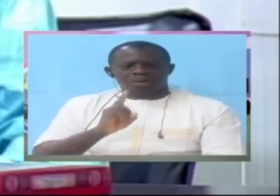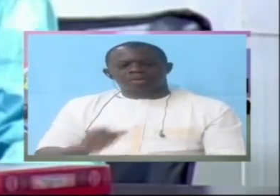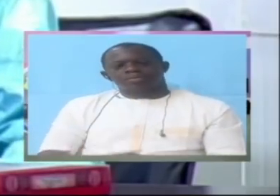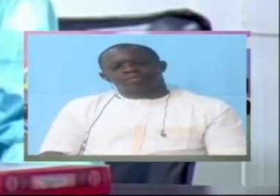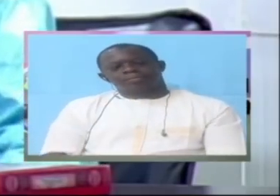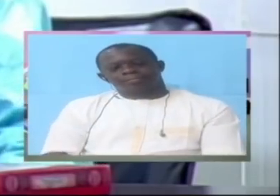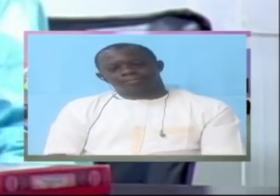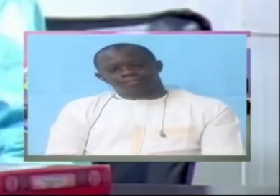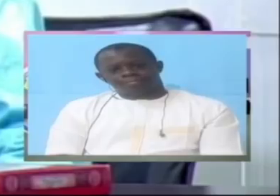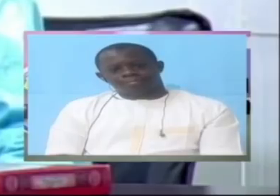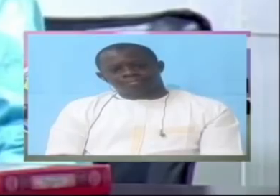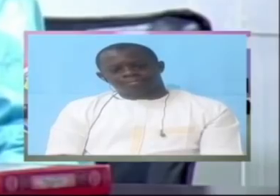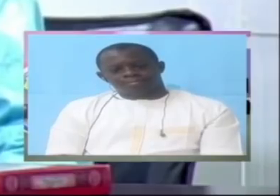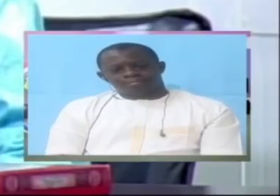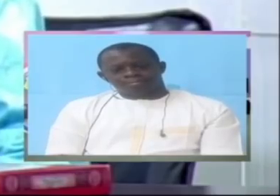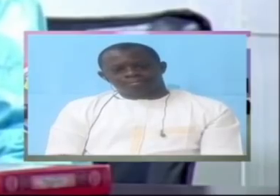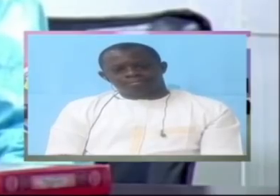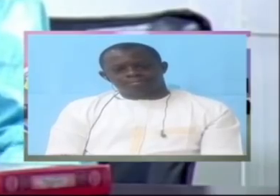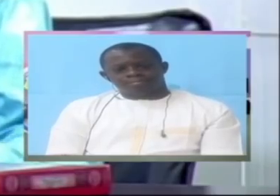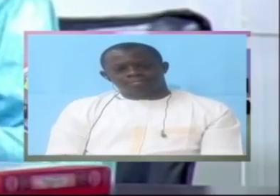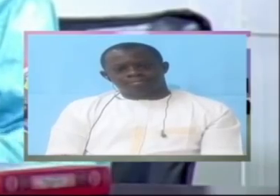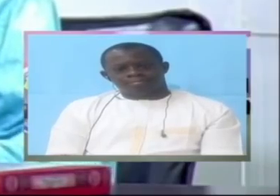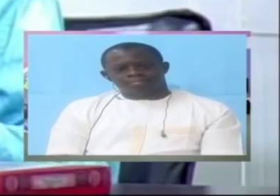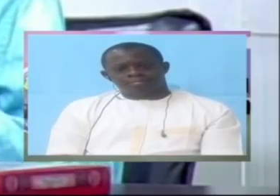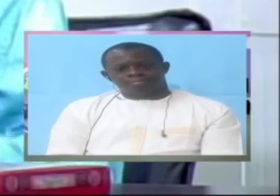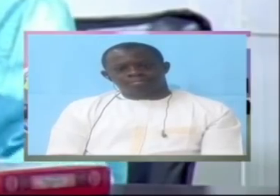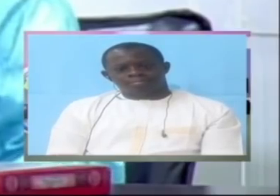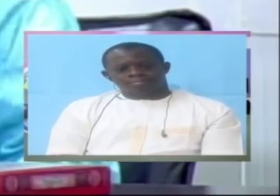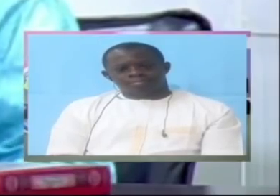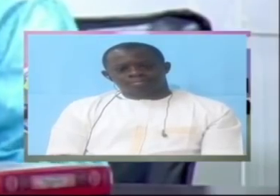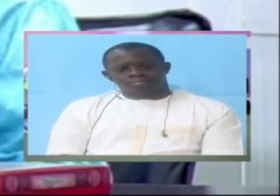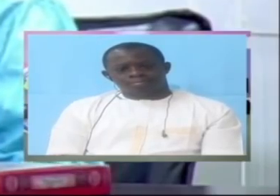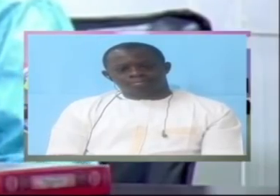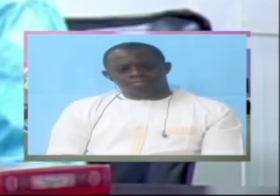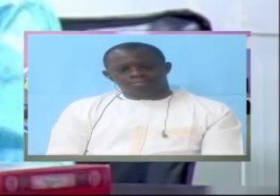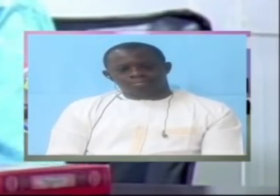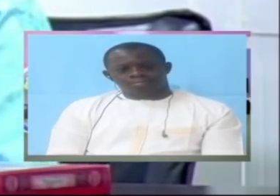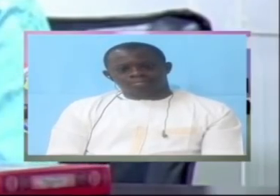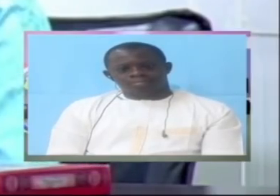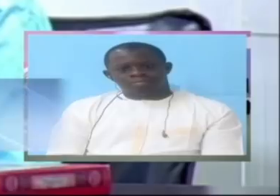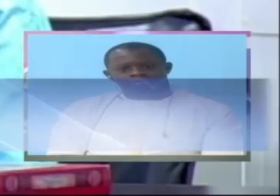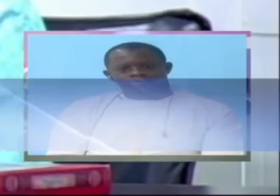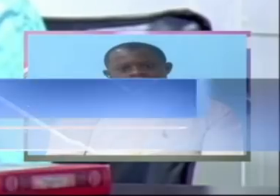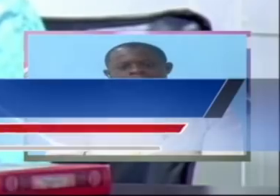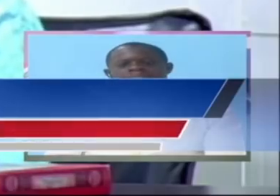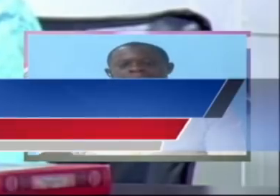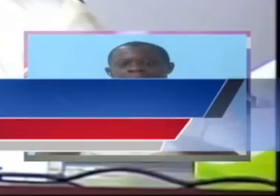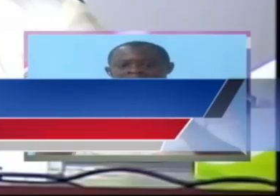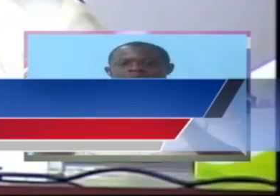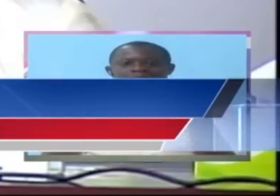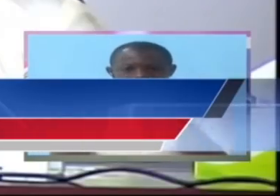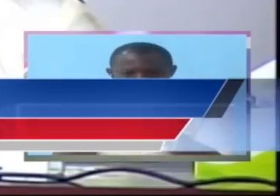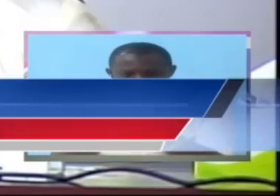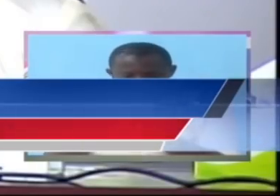including phones and a safe containing $100,000. He said he was kept at the NIA for 6 months before he was transferred